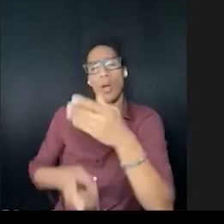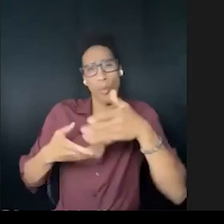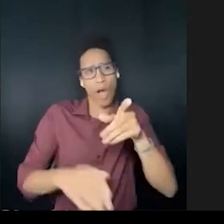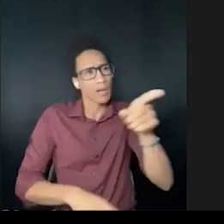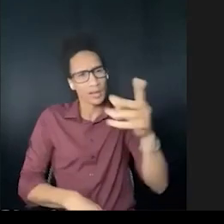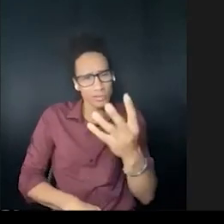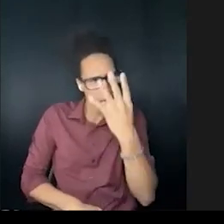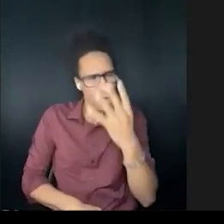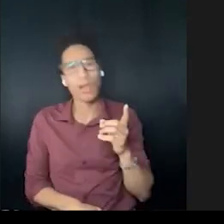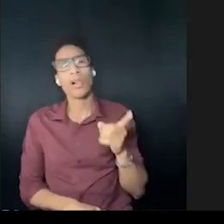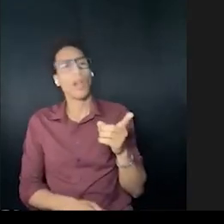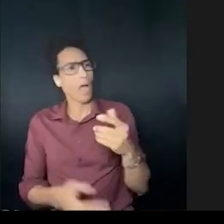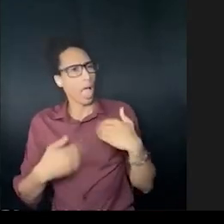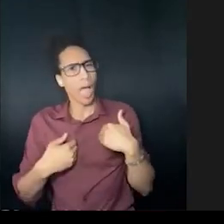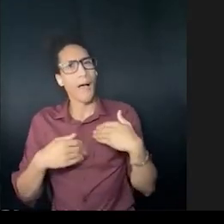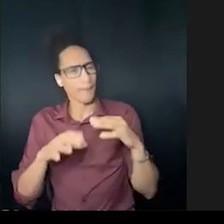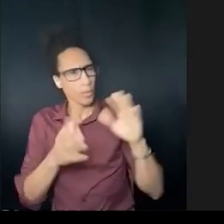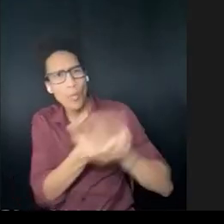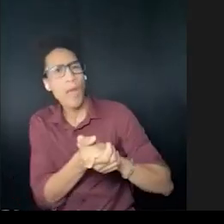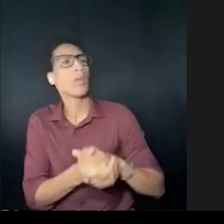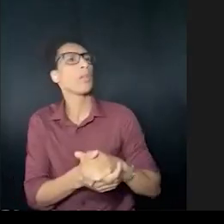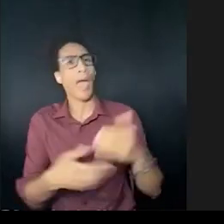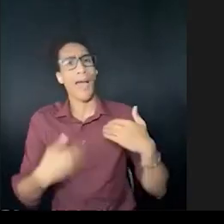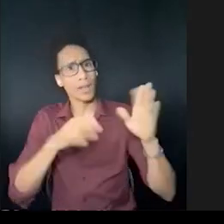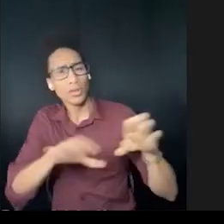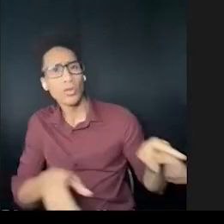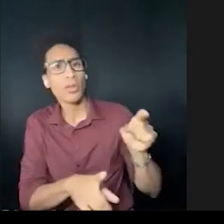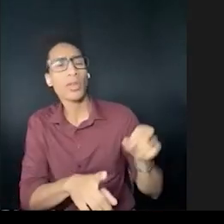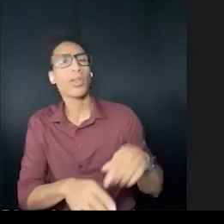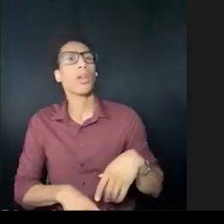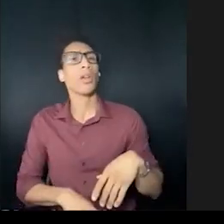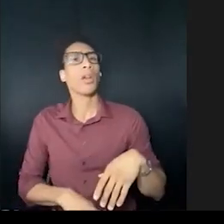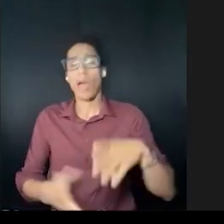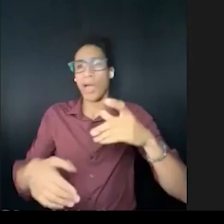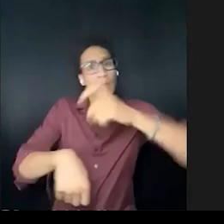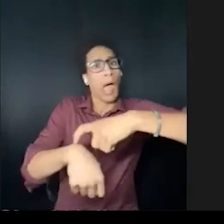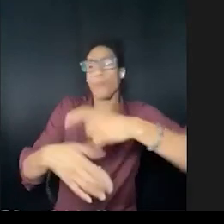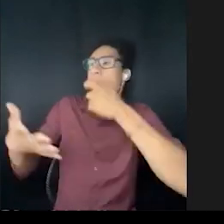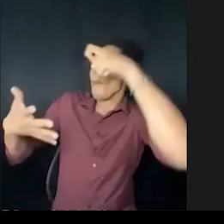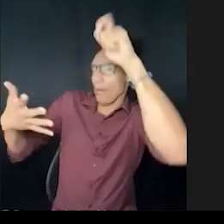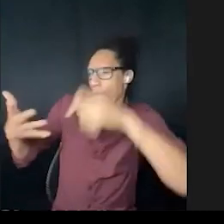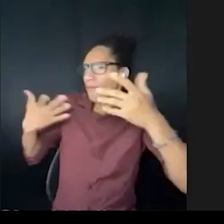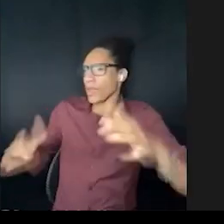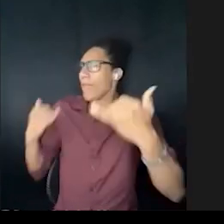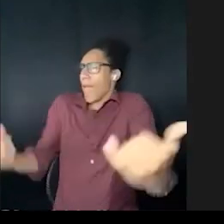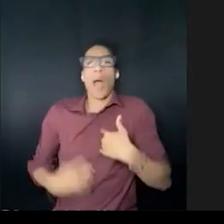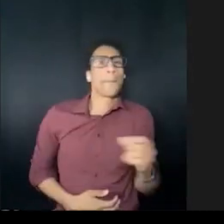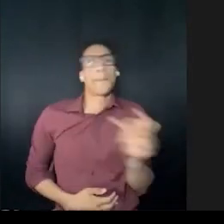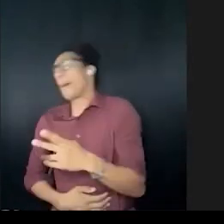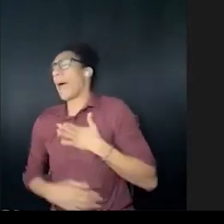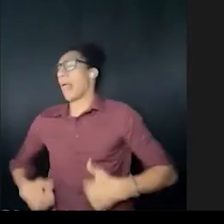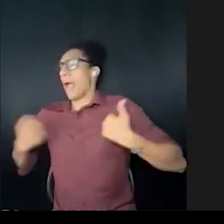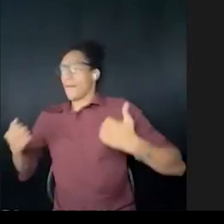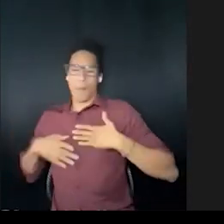in disarray and still hasn't completely recovered from the loss. And so for the